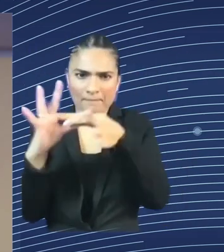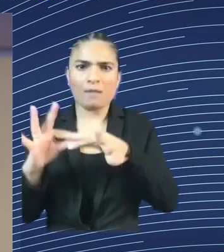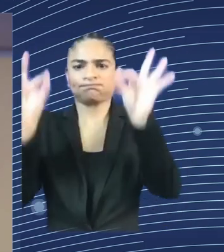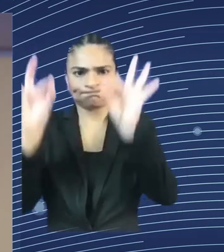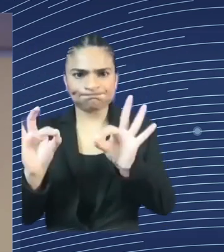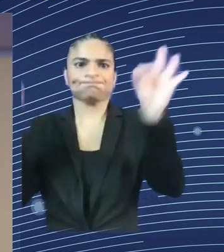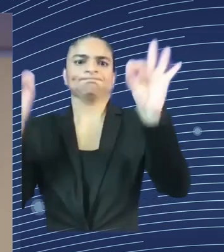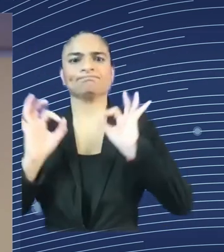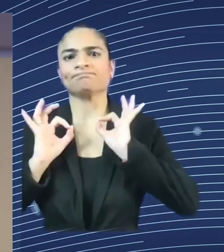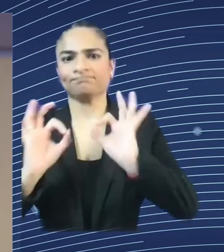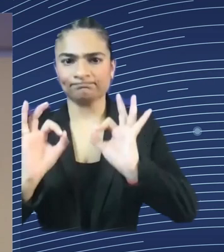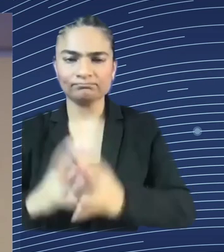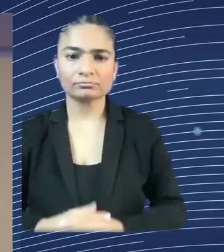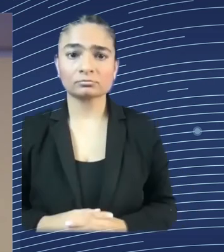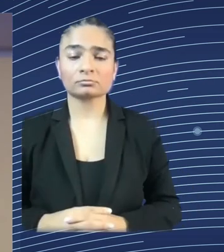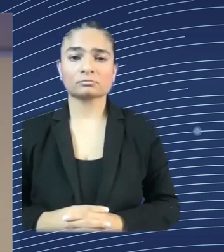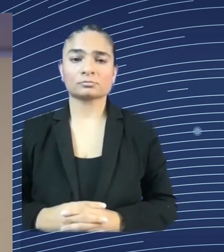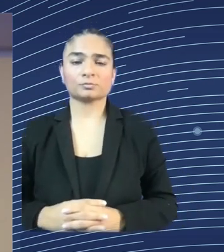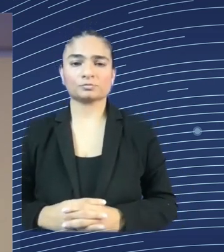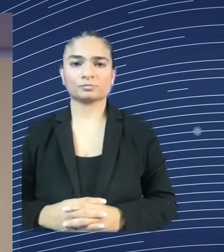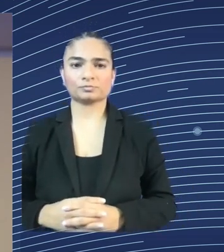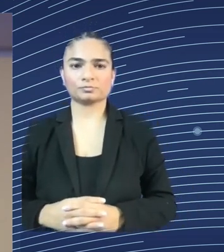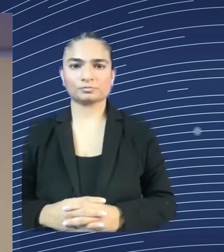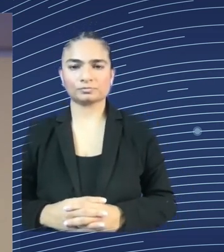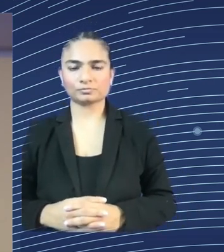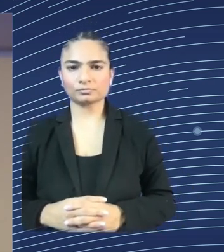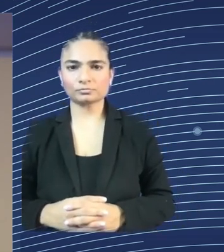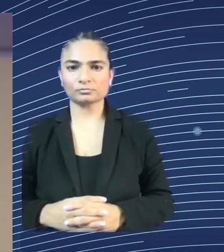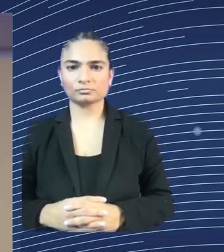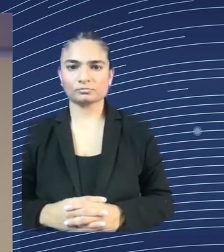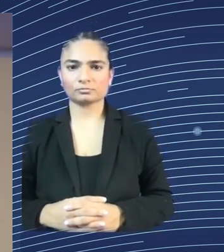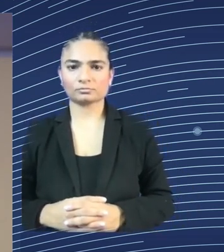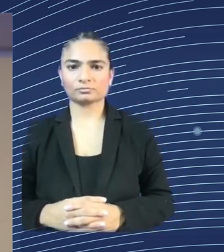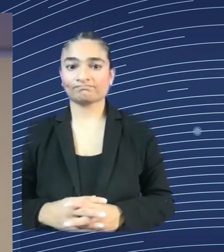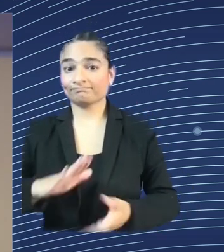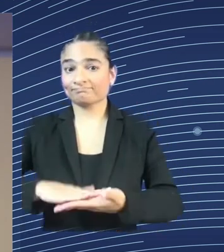Who's familiar with the ESPAS? Raise your hand, please. The ESPAS project.